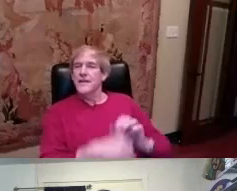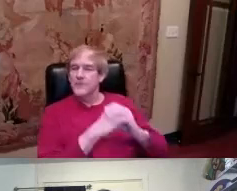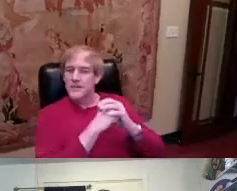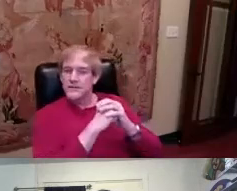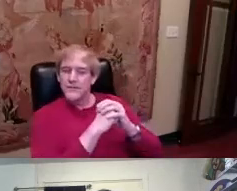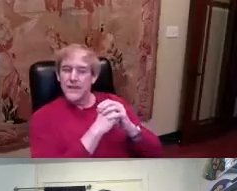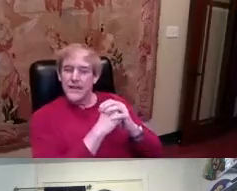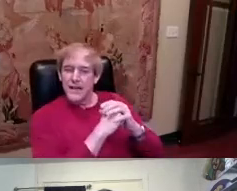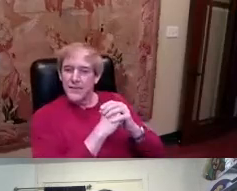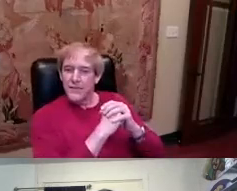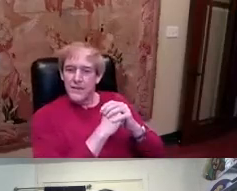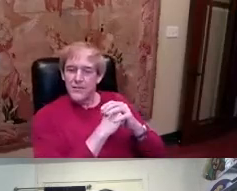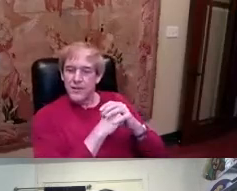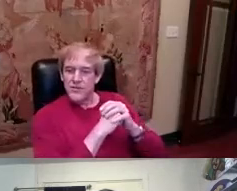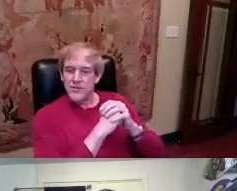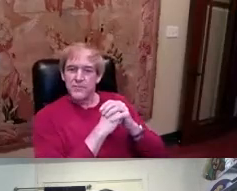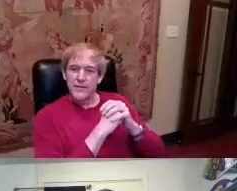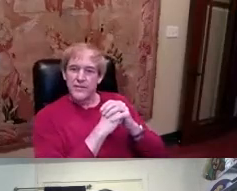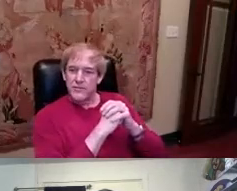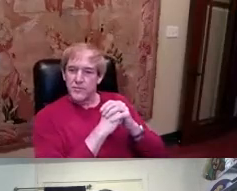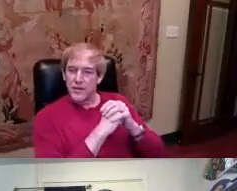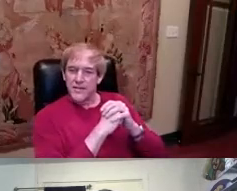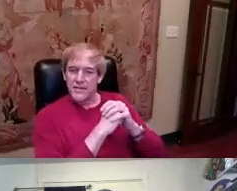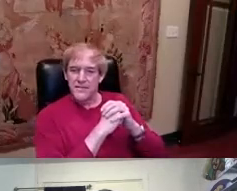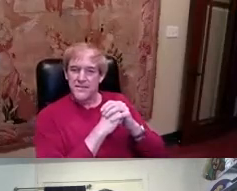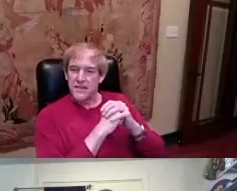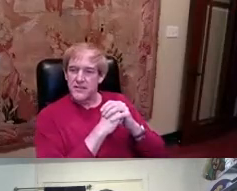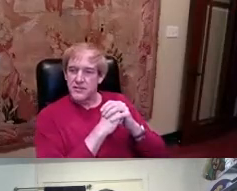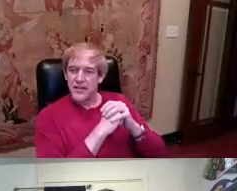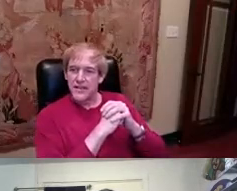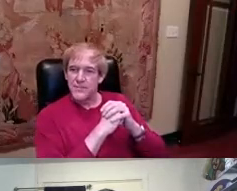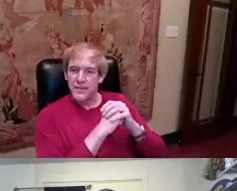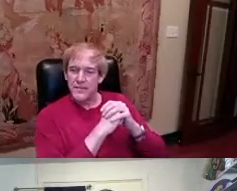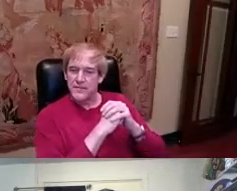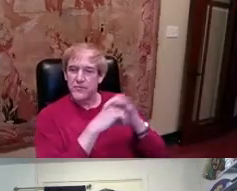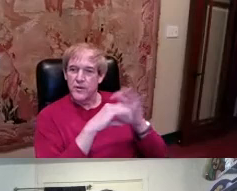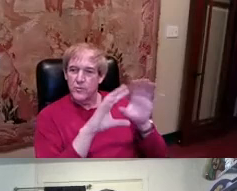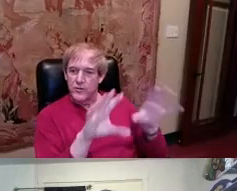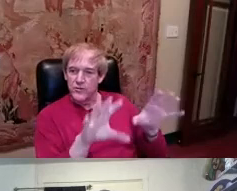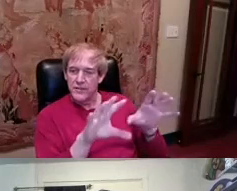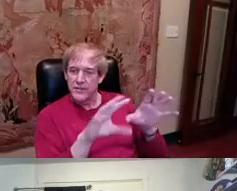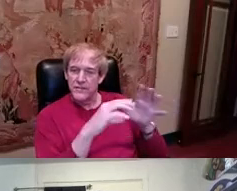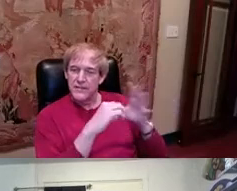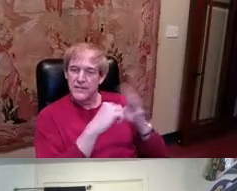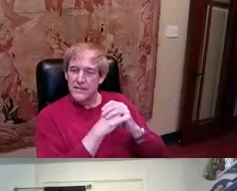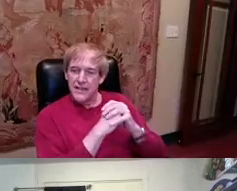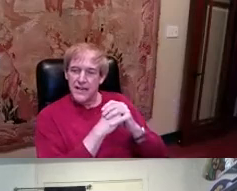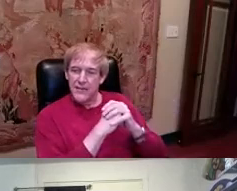Thank you, Ricardo. A question about the due process and sunshine aspects of what we're doing